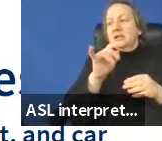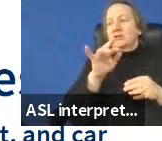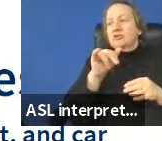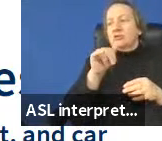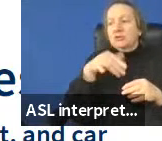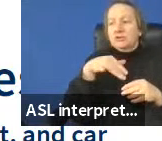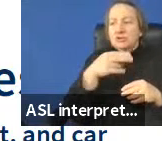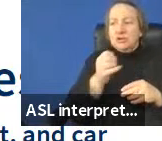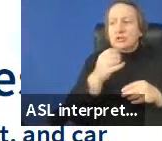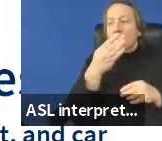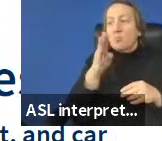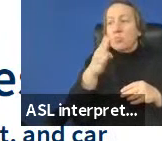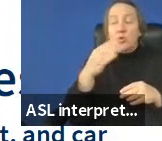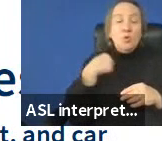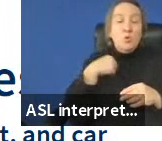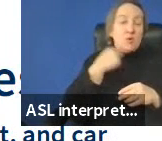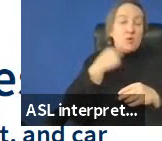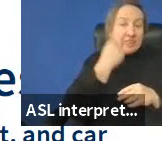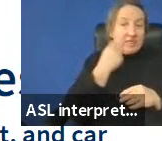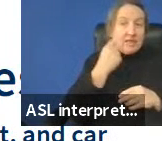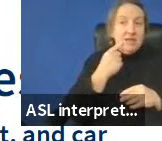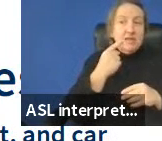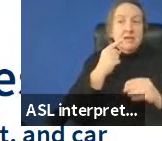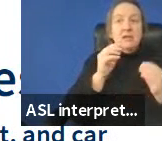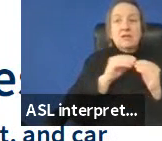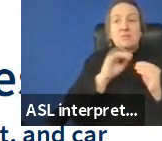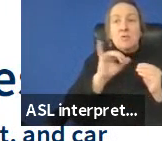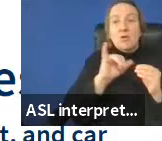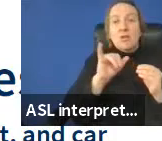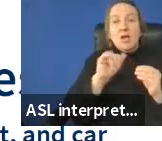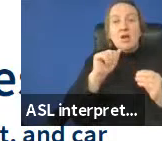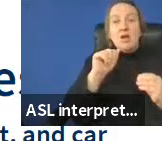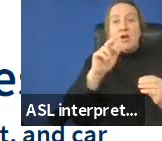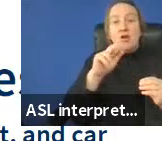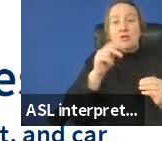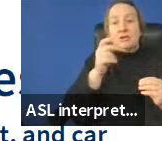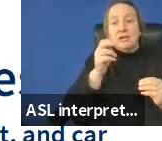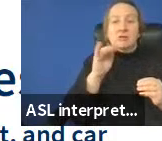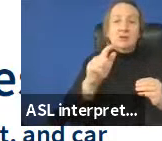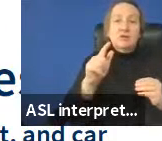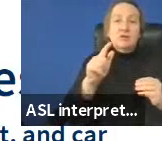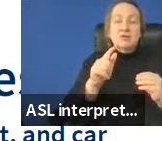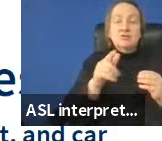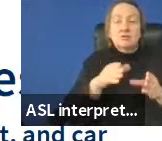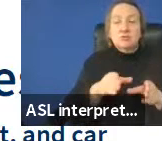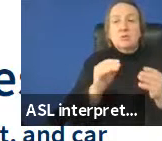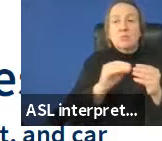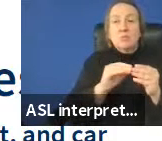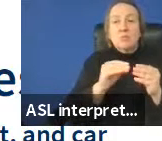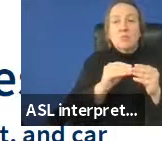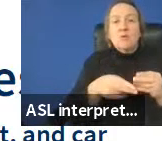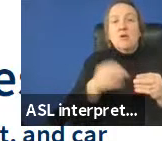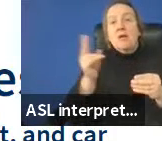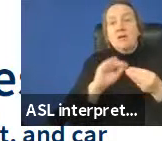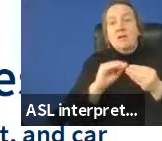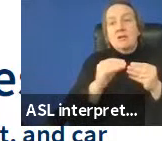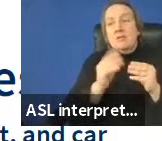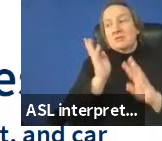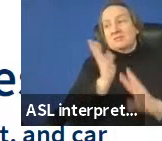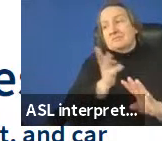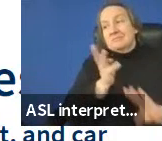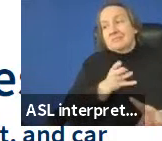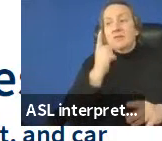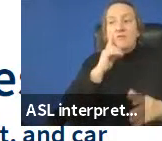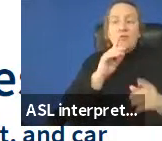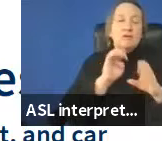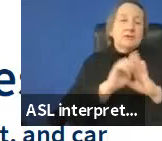we were thinking of as more of an arterial type street, a little bit higher volume. So for example,